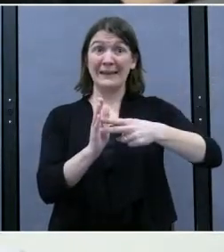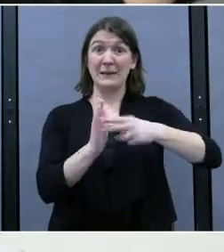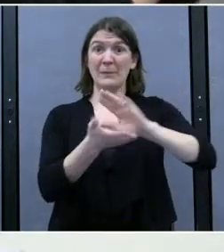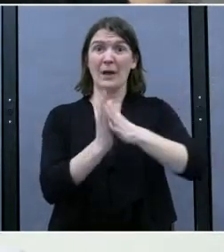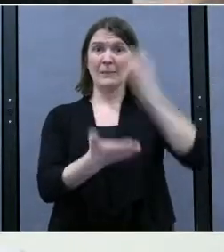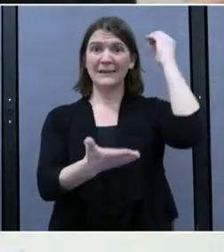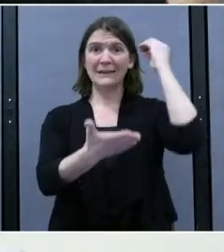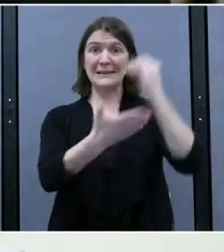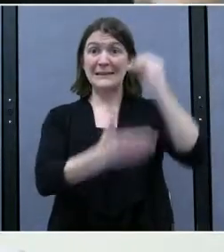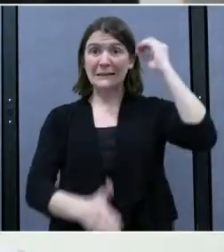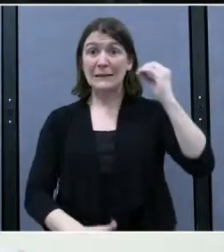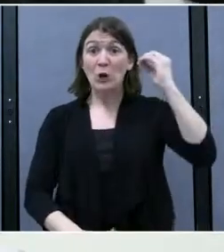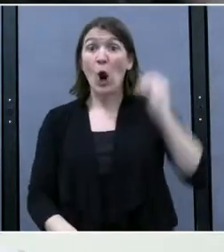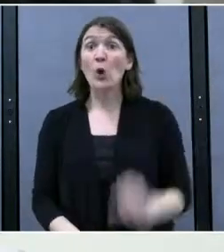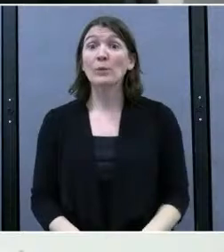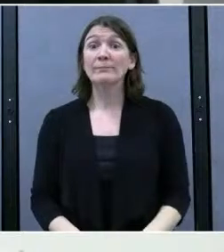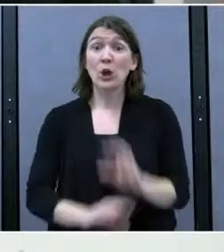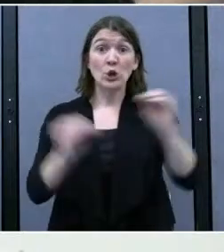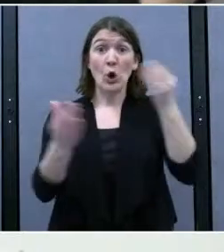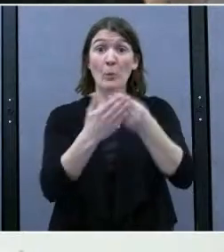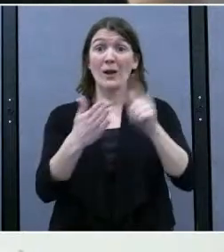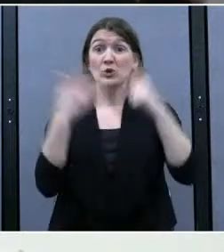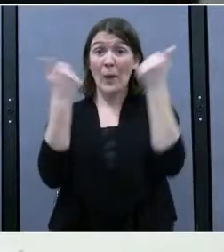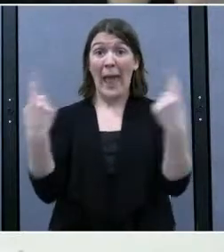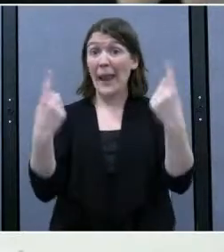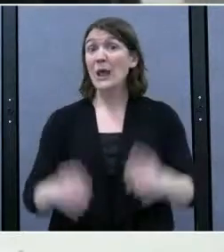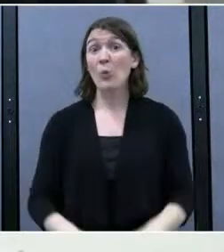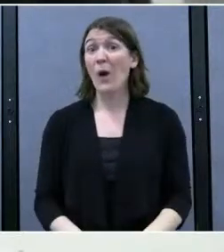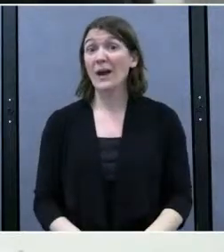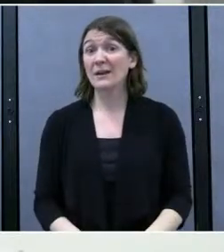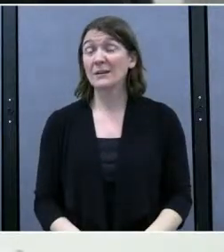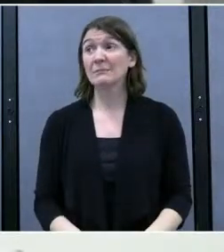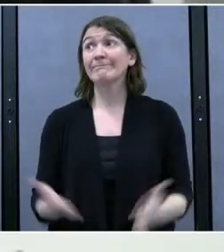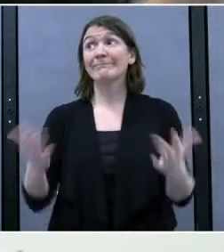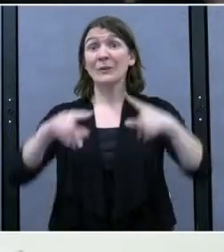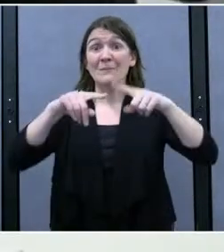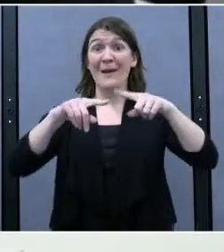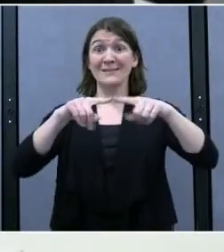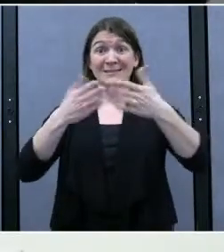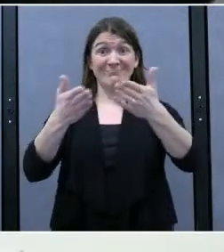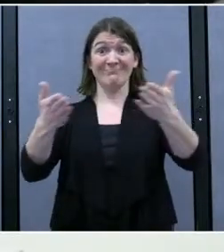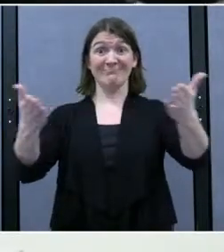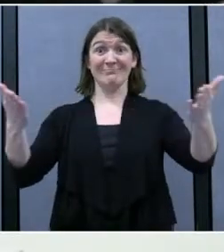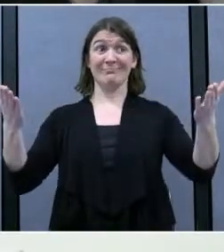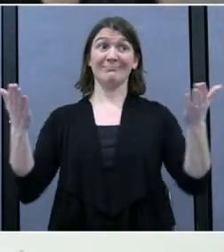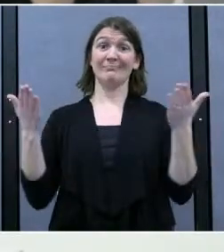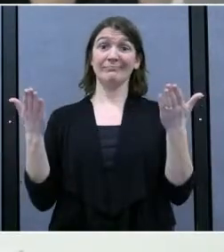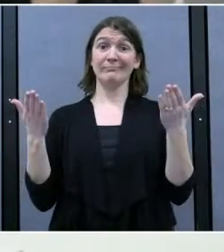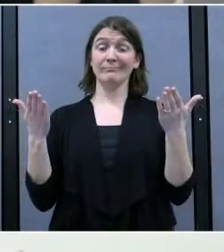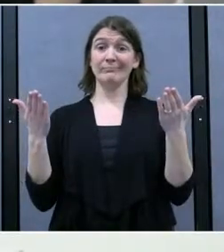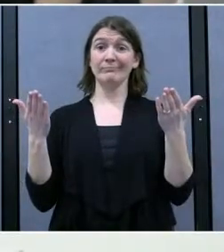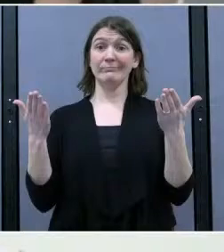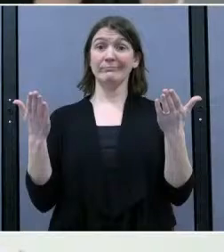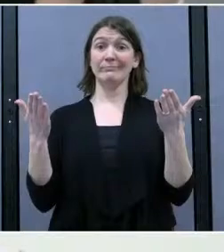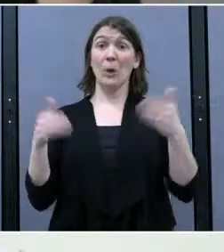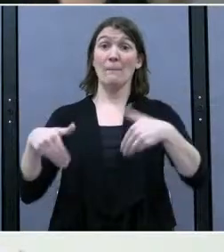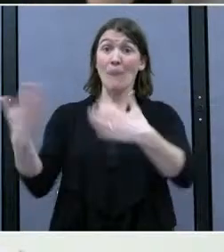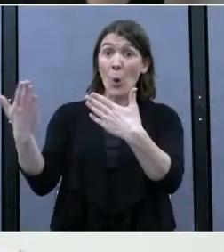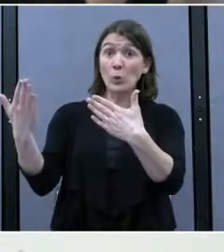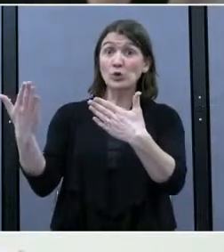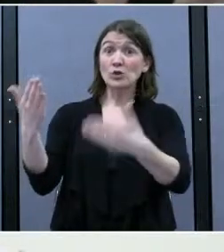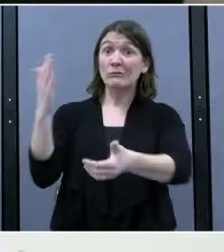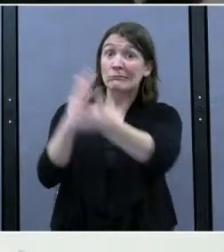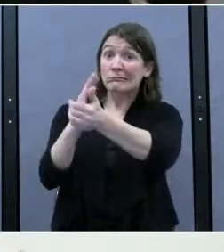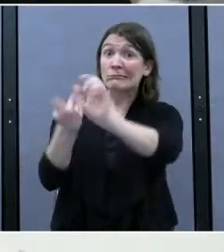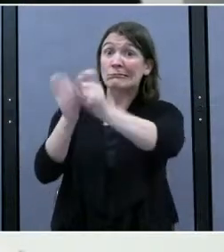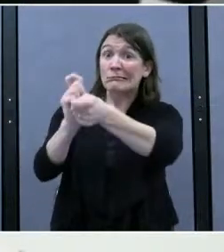money going to any of these organizations. So I think a lot depends on the motion, and we may need